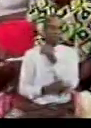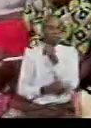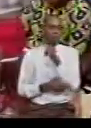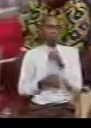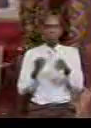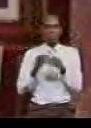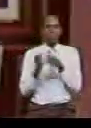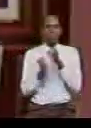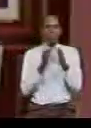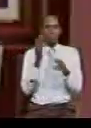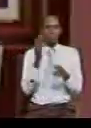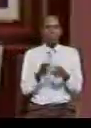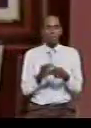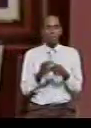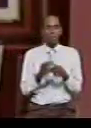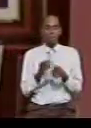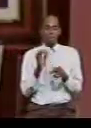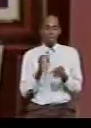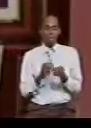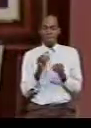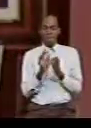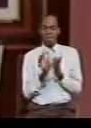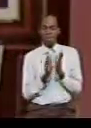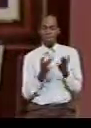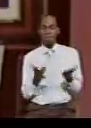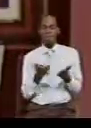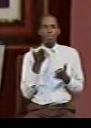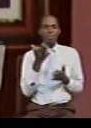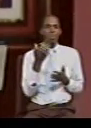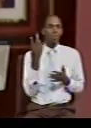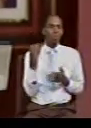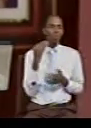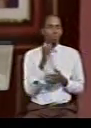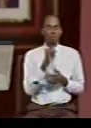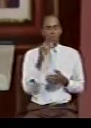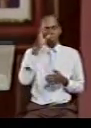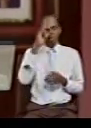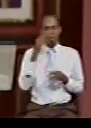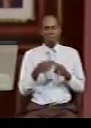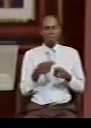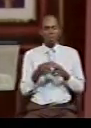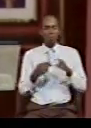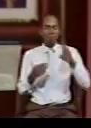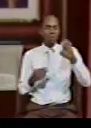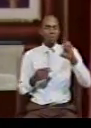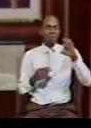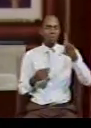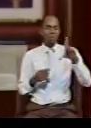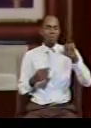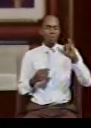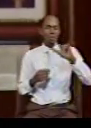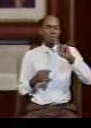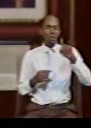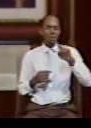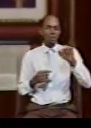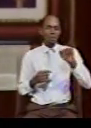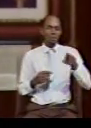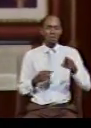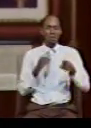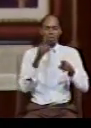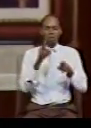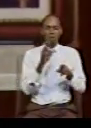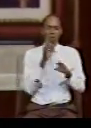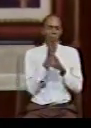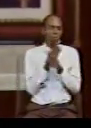In the Bible, there was an Elijah. You are free to be an Elijah. There was an